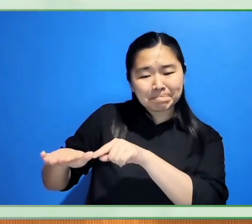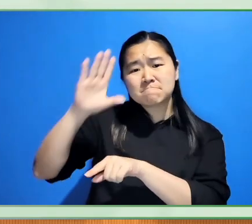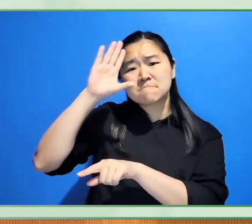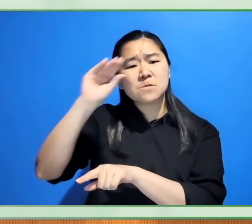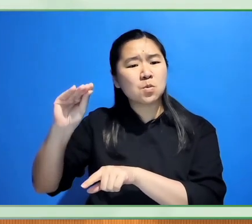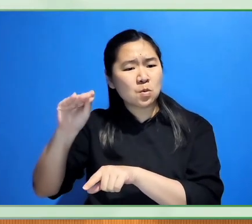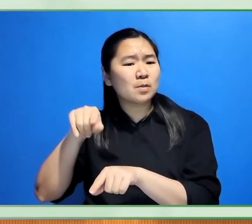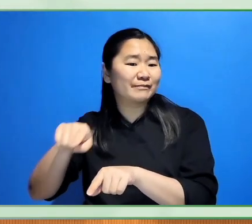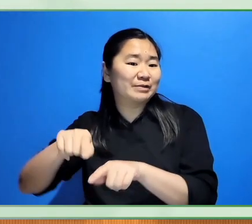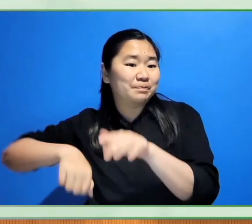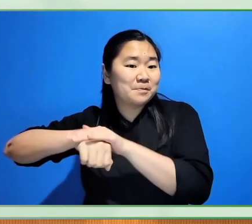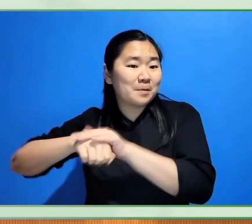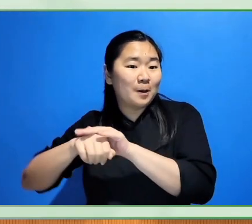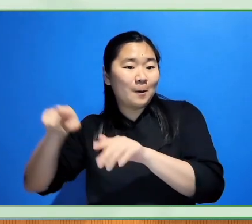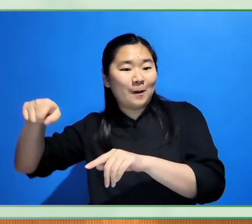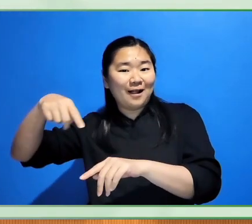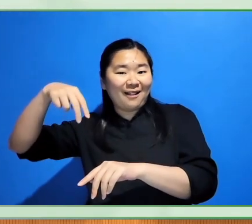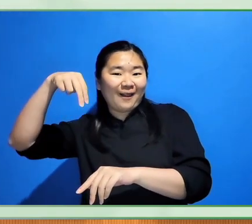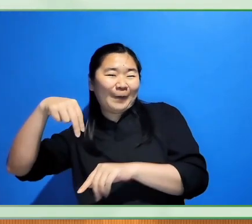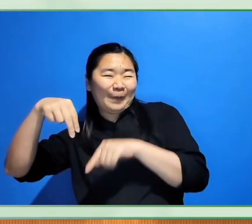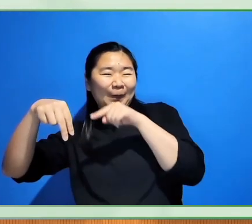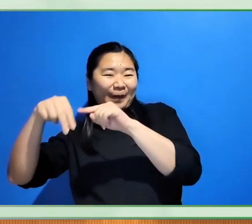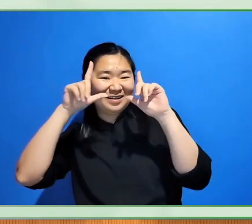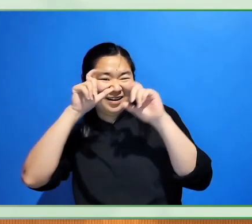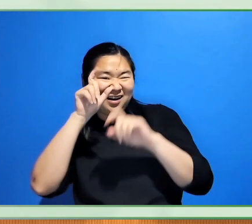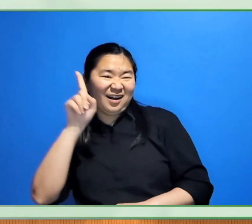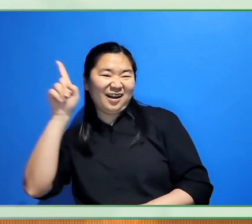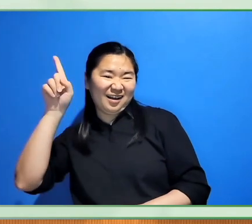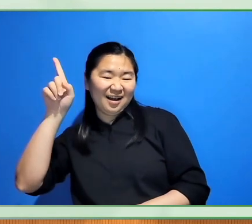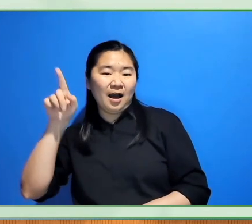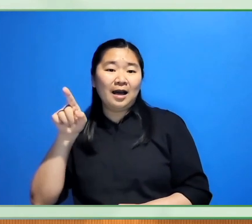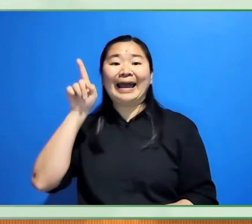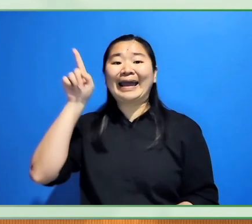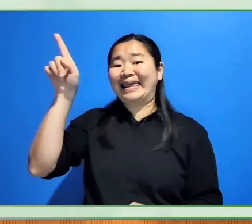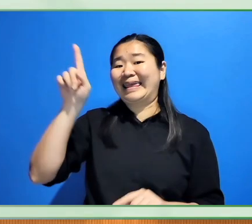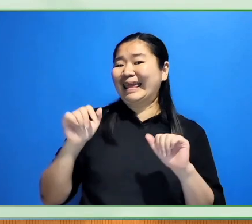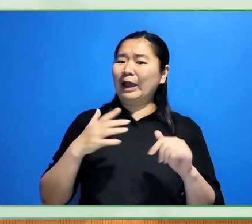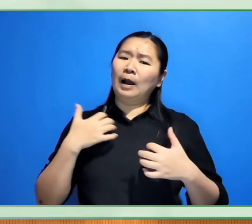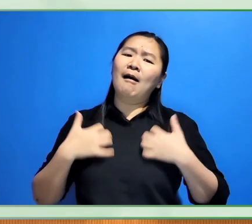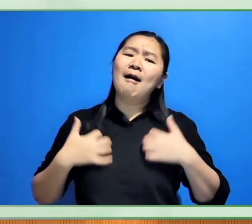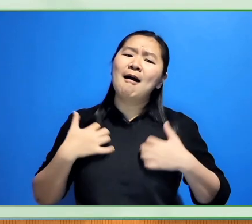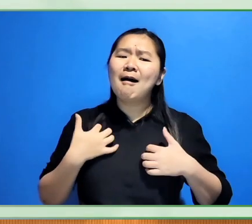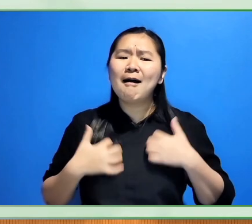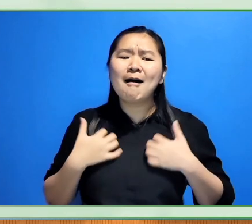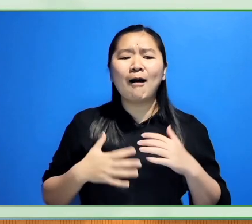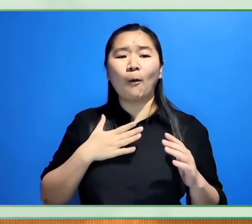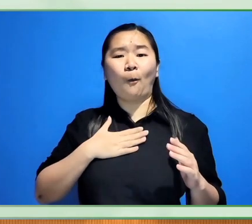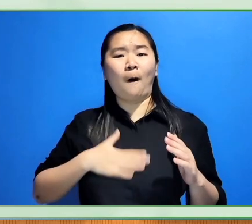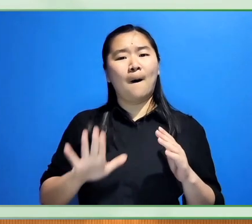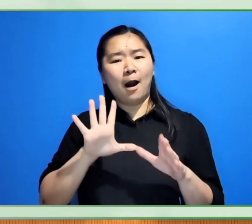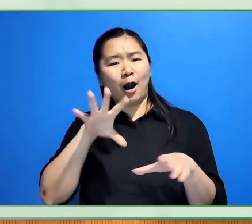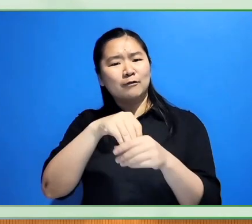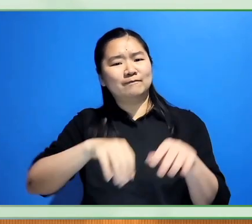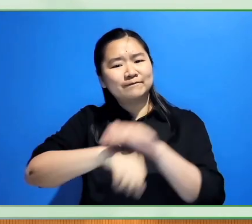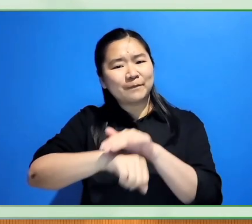stories of our beneficiaries. And like I said, we want to continue helping so many more. These are more photos